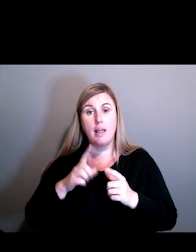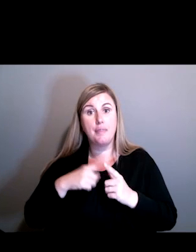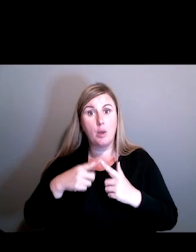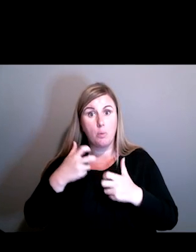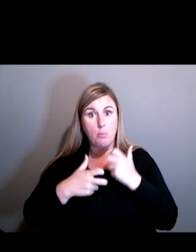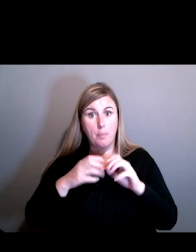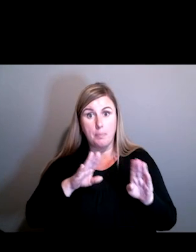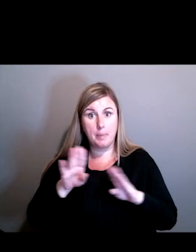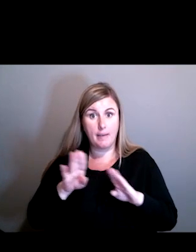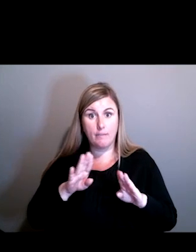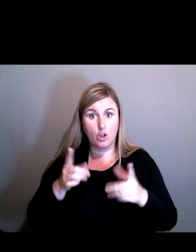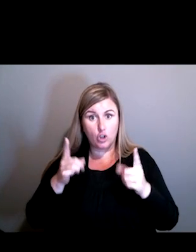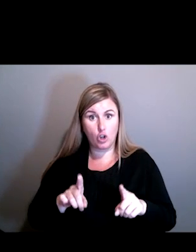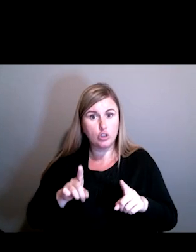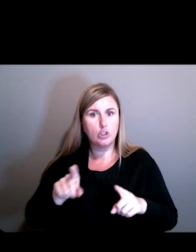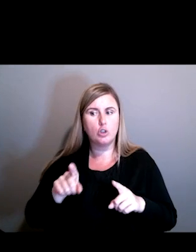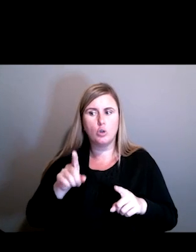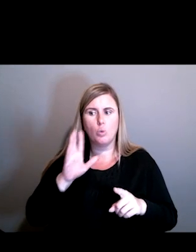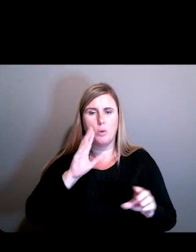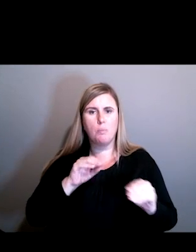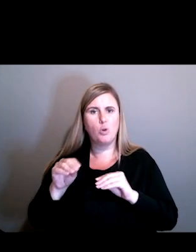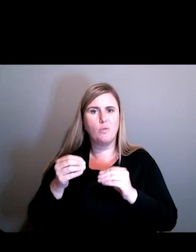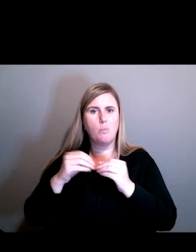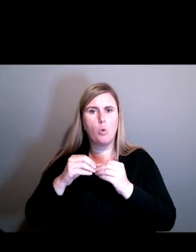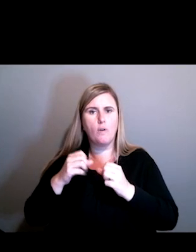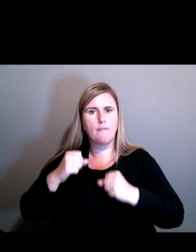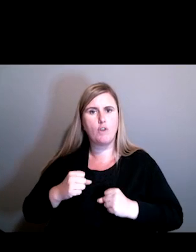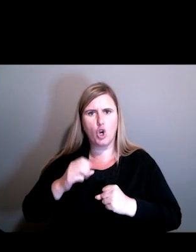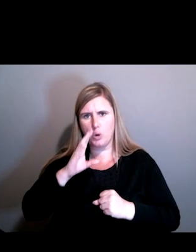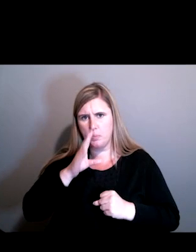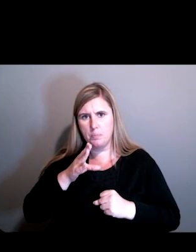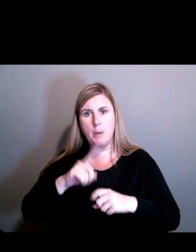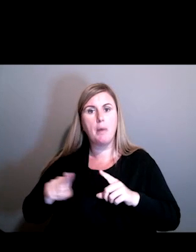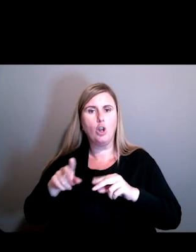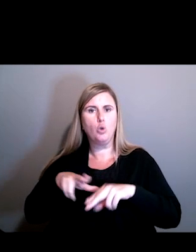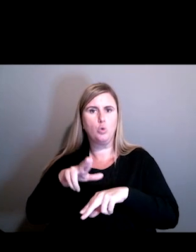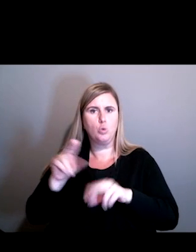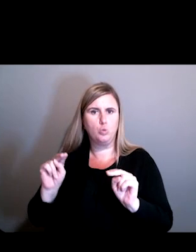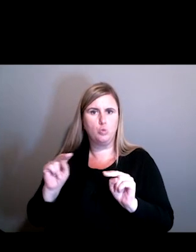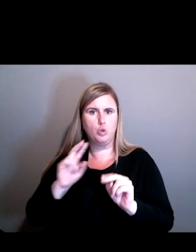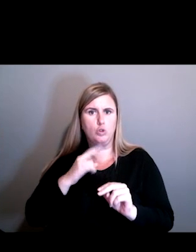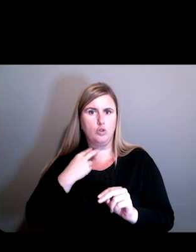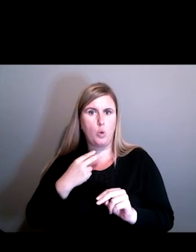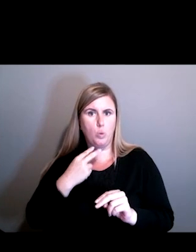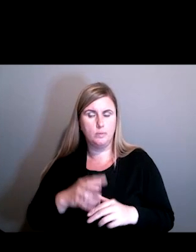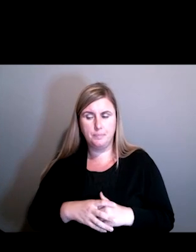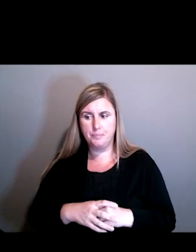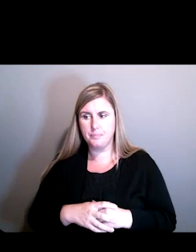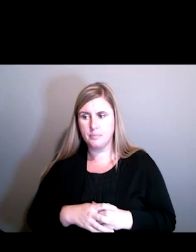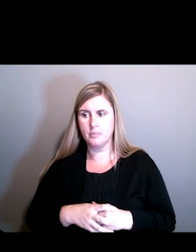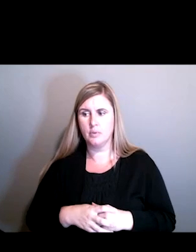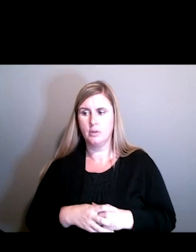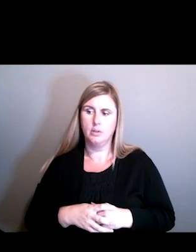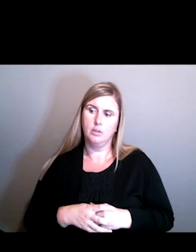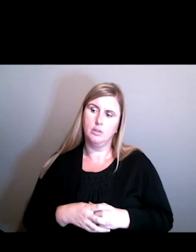When problem behavior occurs, that's when you move to a more firm but neutral tone. And so